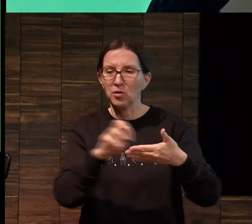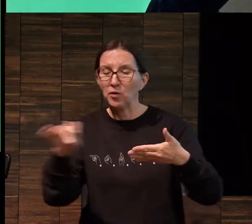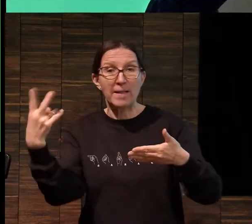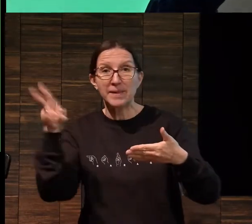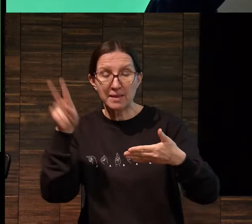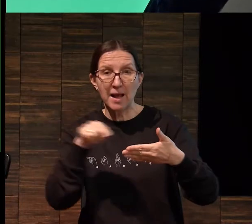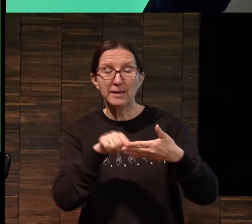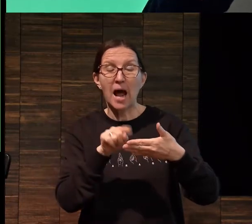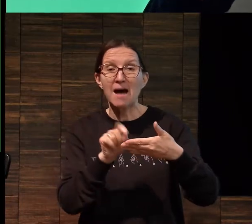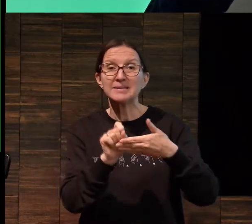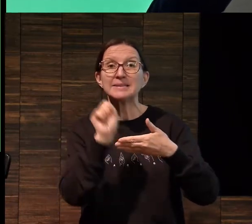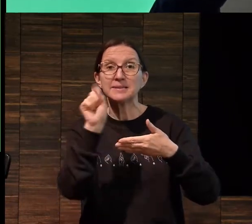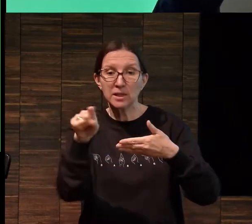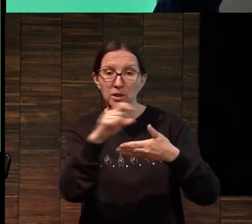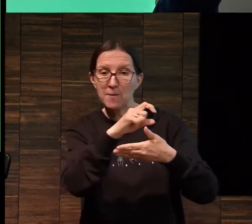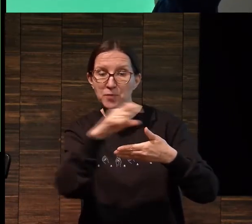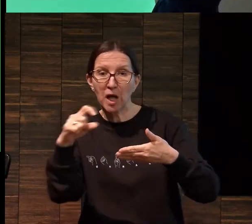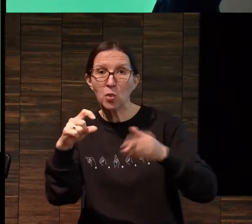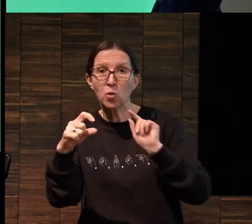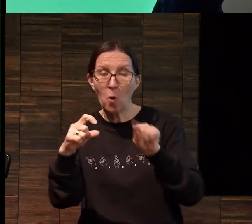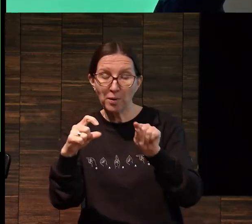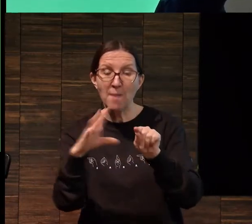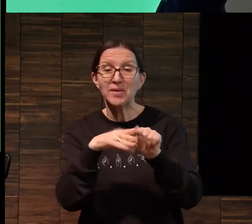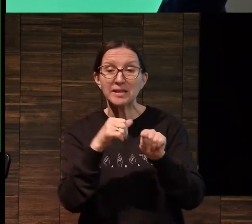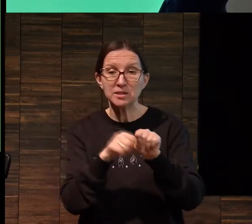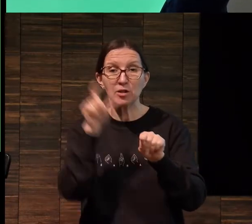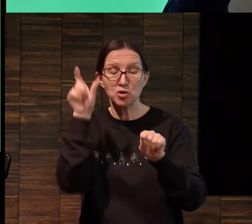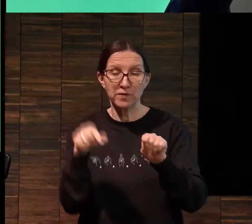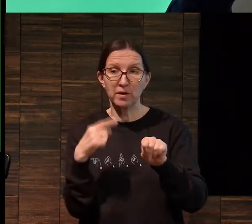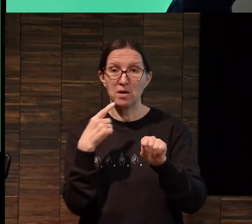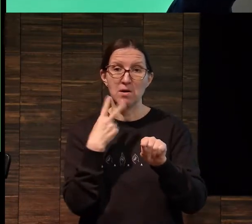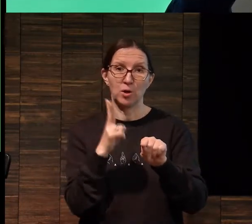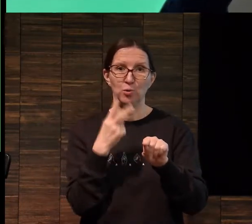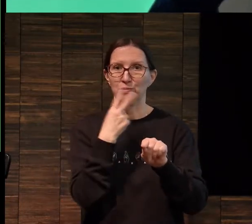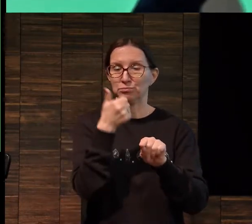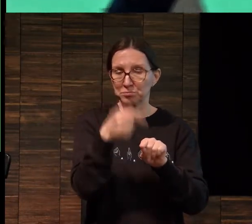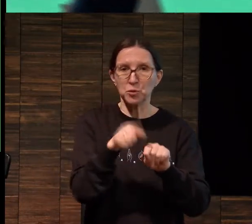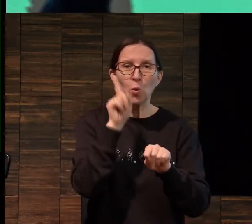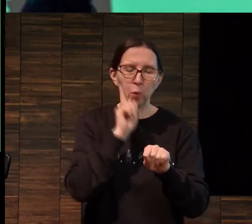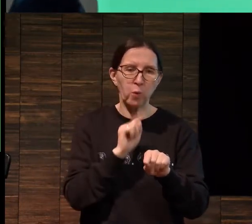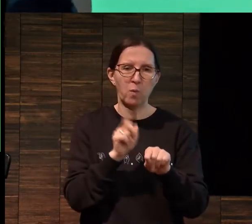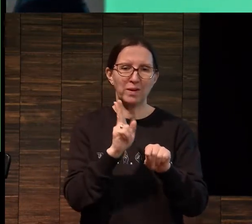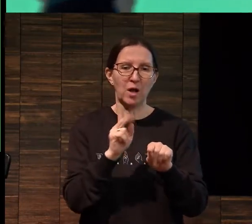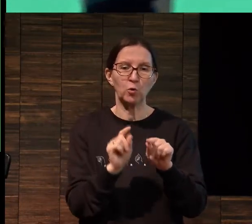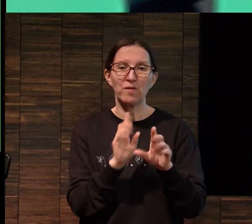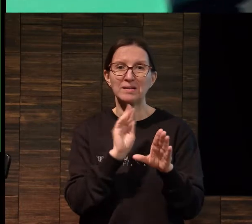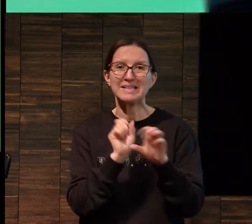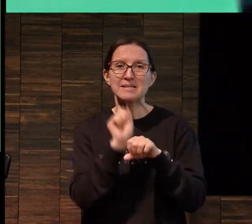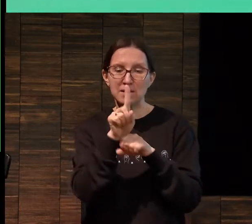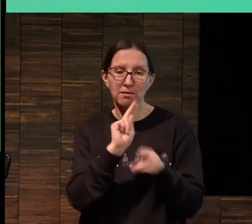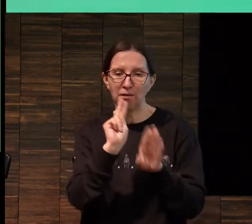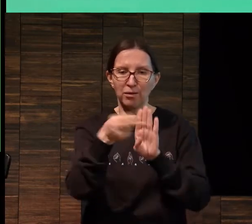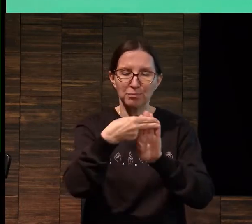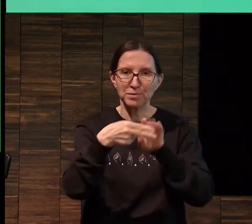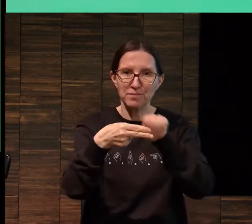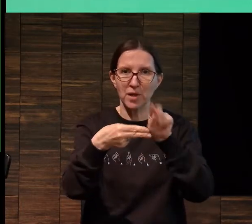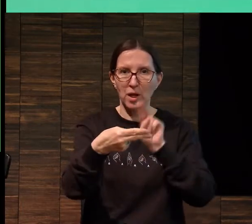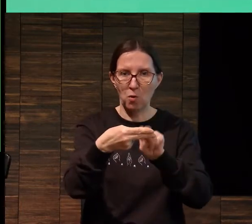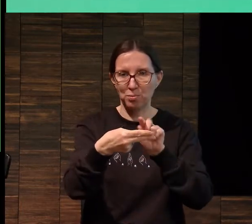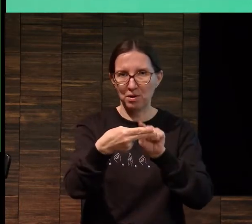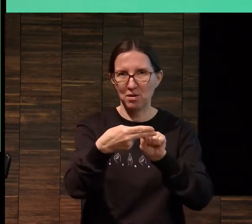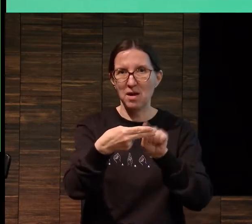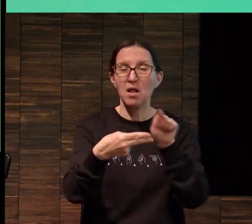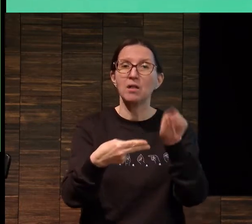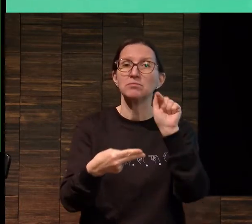create hyperlinks in the text, then any user will understand. If I click on this hyperlink, this